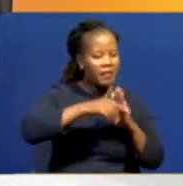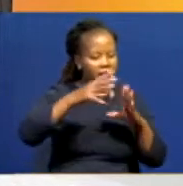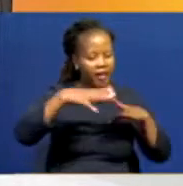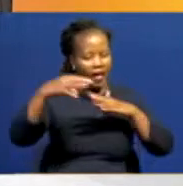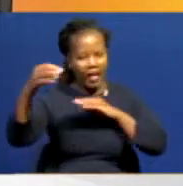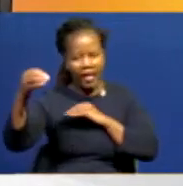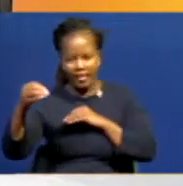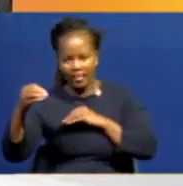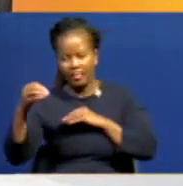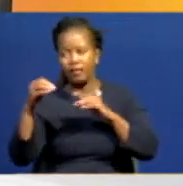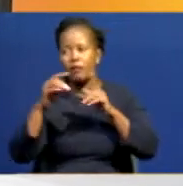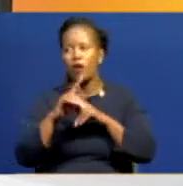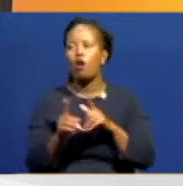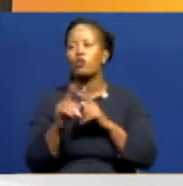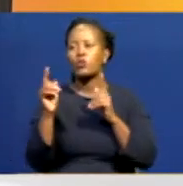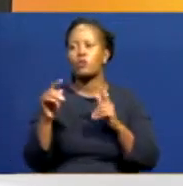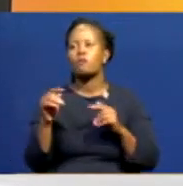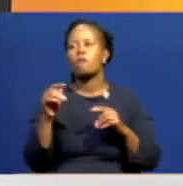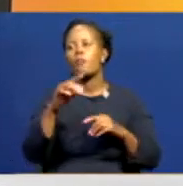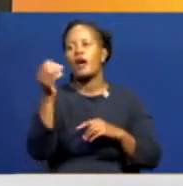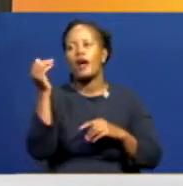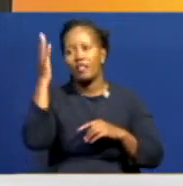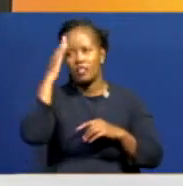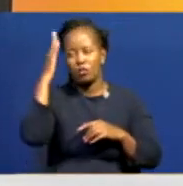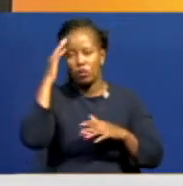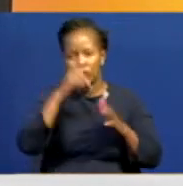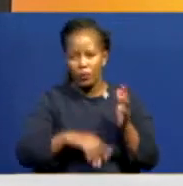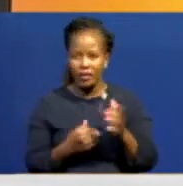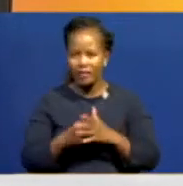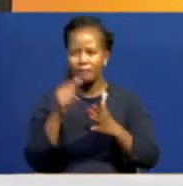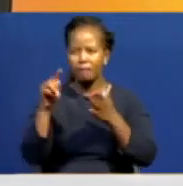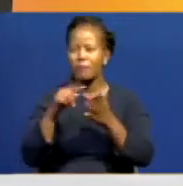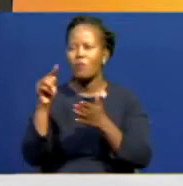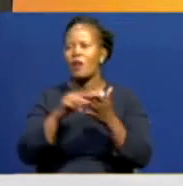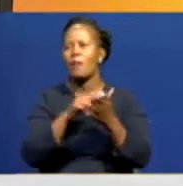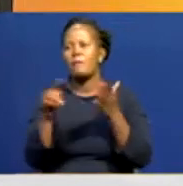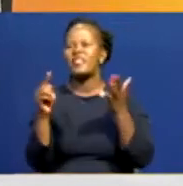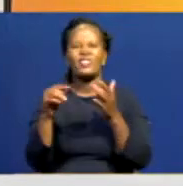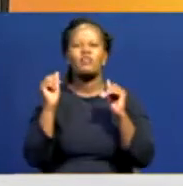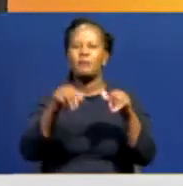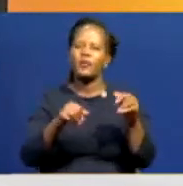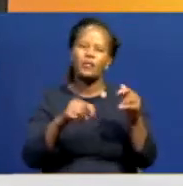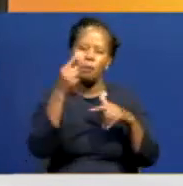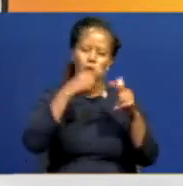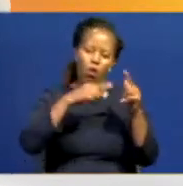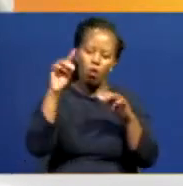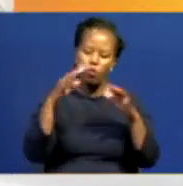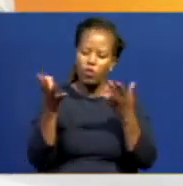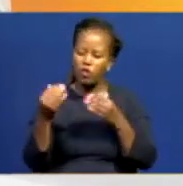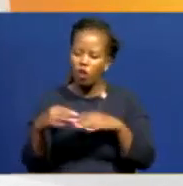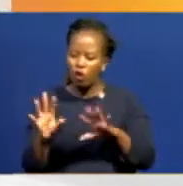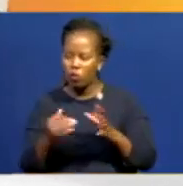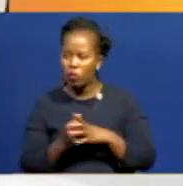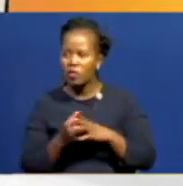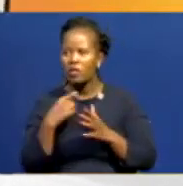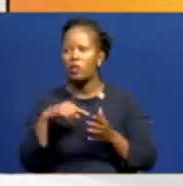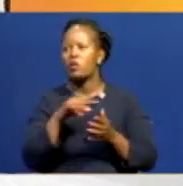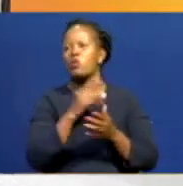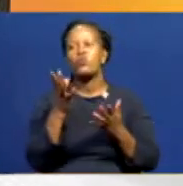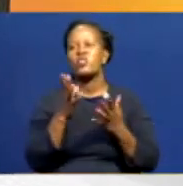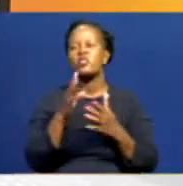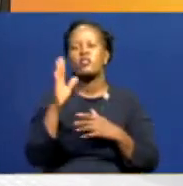And I think, again, Bernard, something to note, mistakes can win or lose. We are no longer the African matches